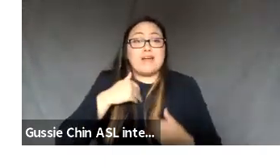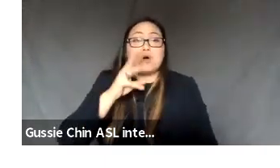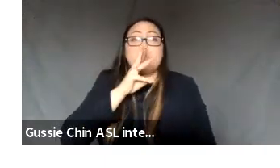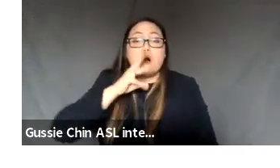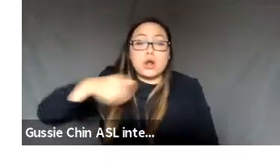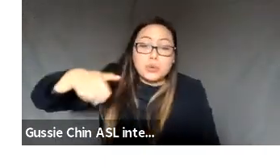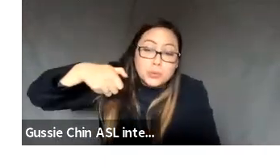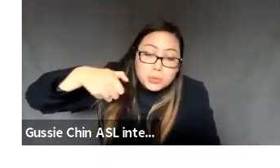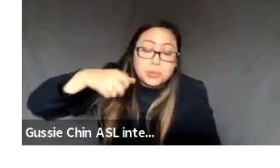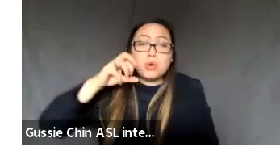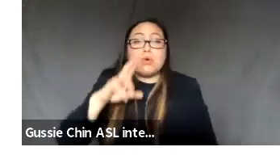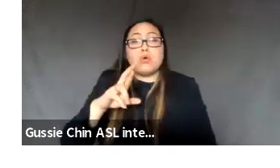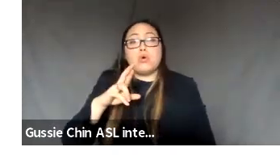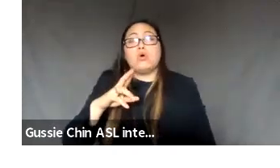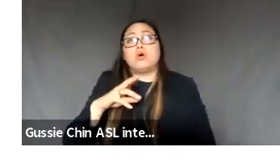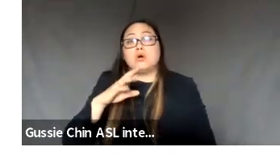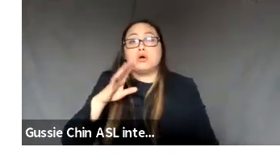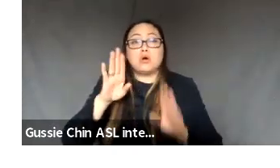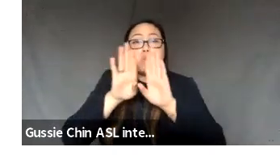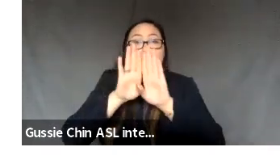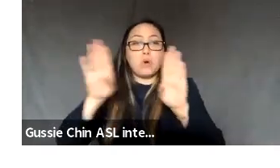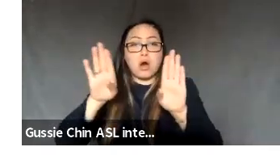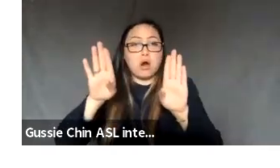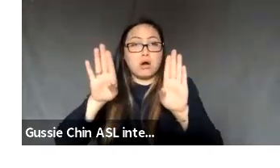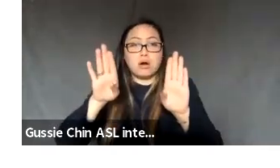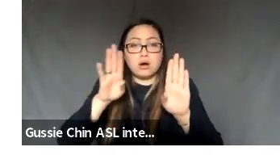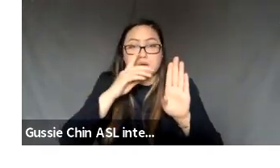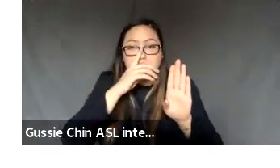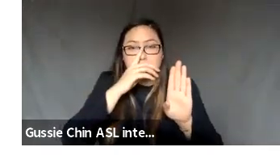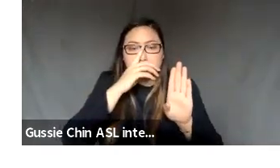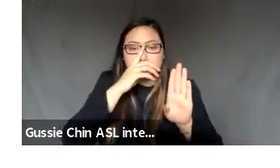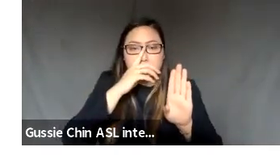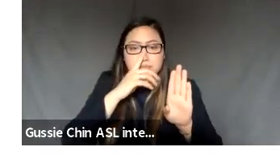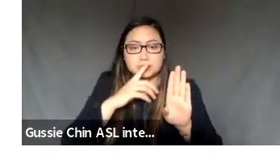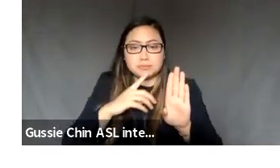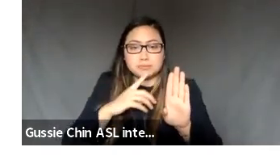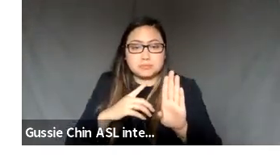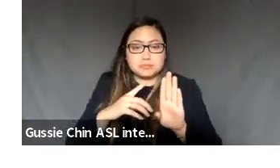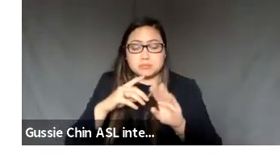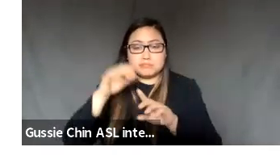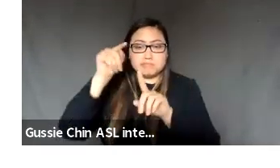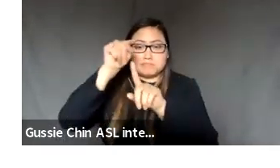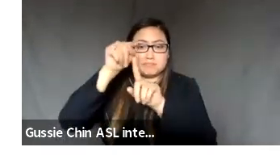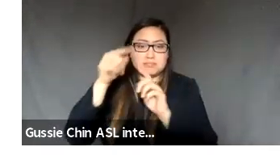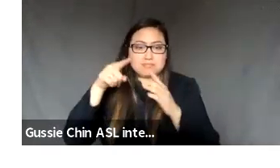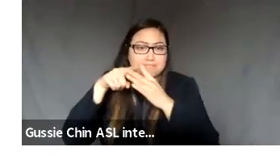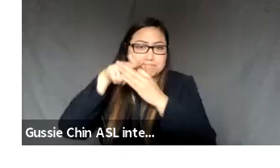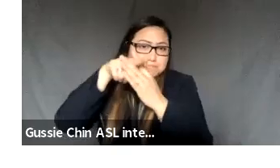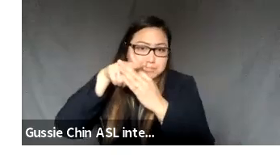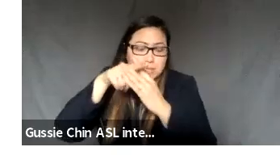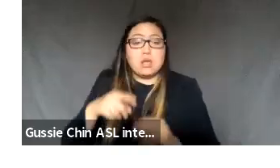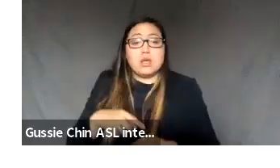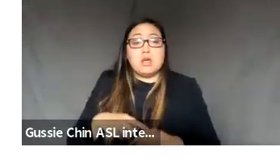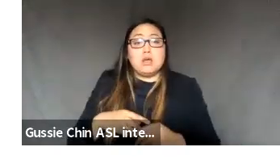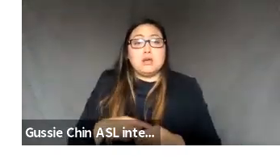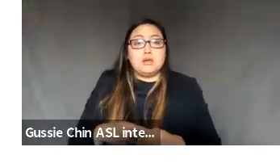wall sconce, could create a hazard for someone that is visually impaired. So now, objects with leading